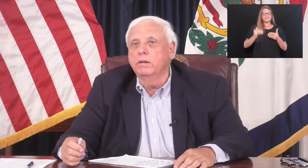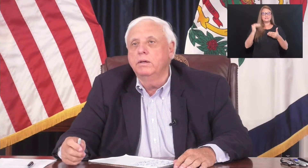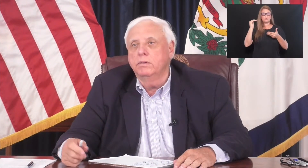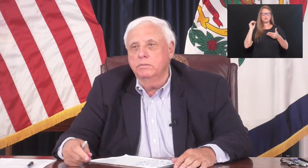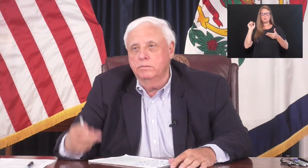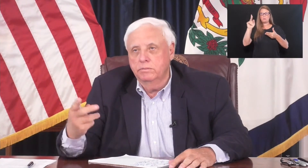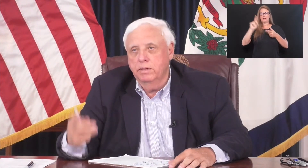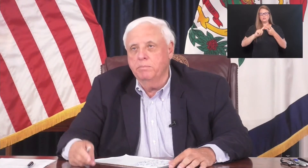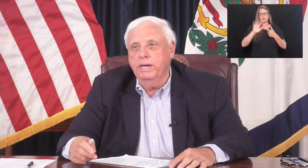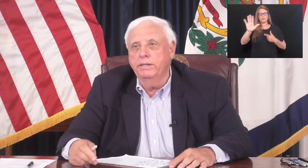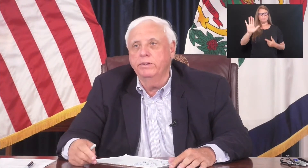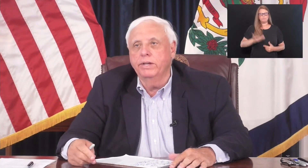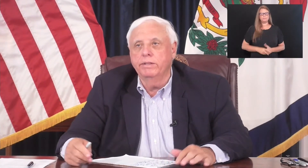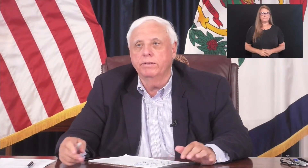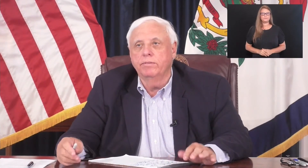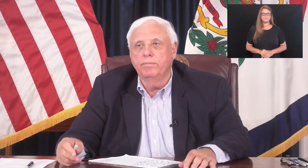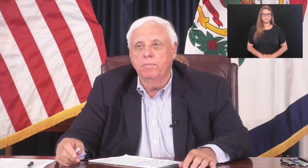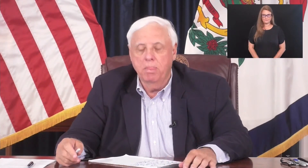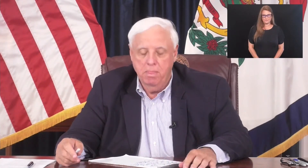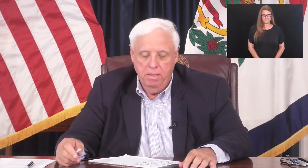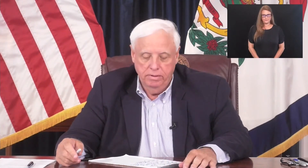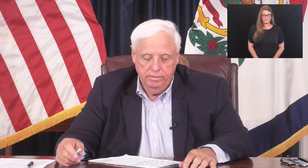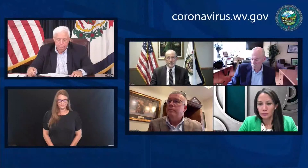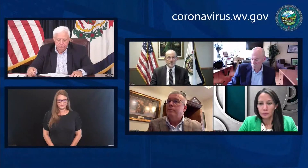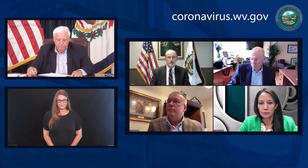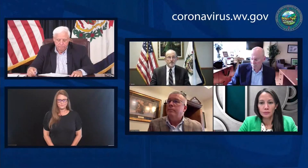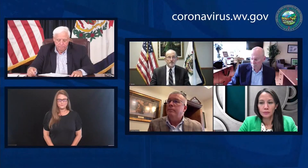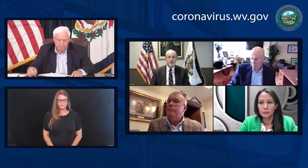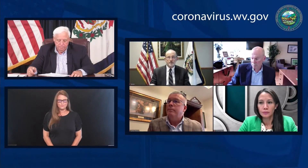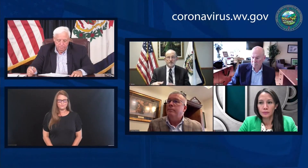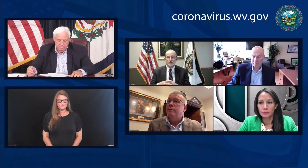Okay. I'm back to you, Nathan.